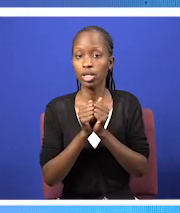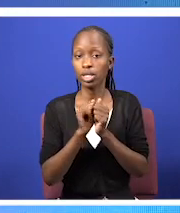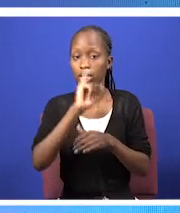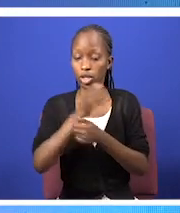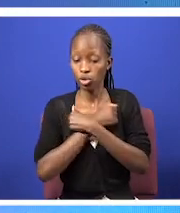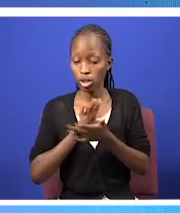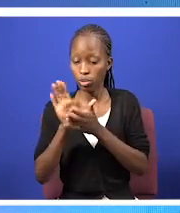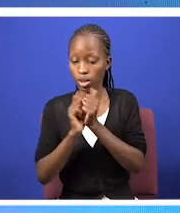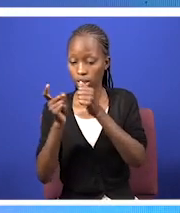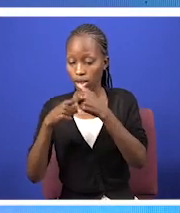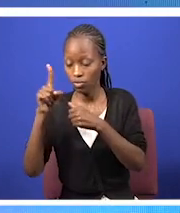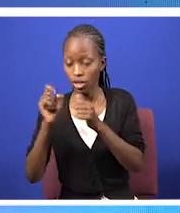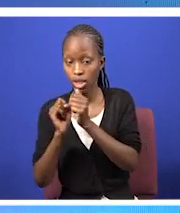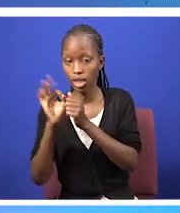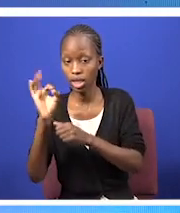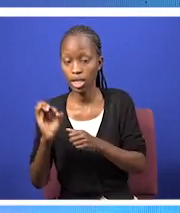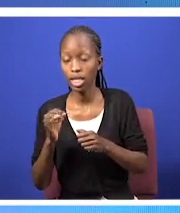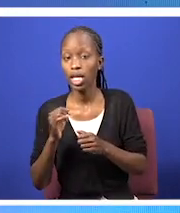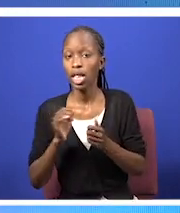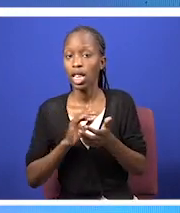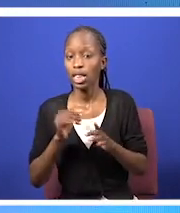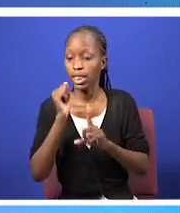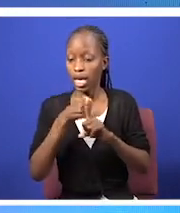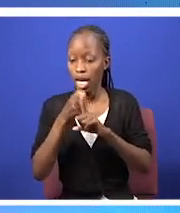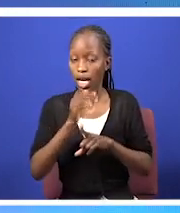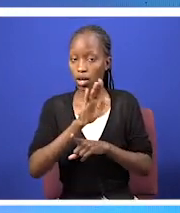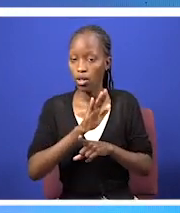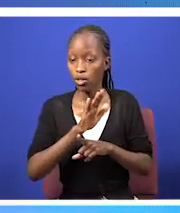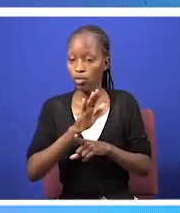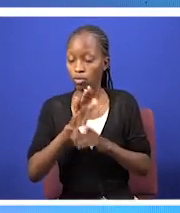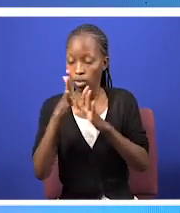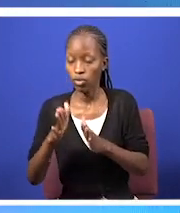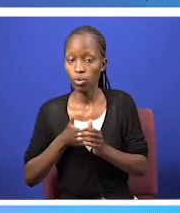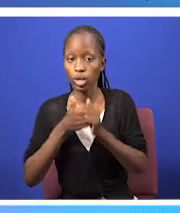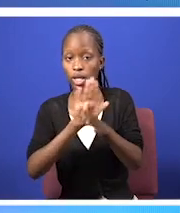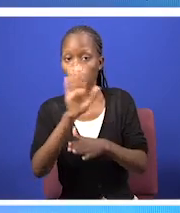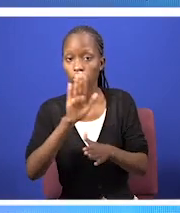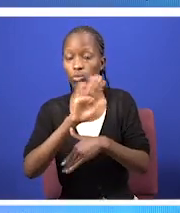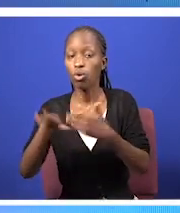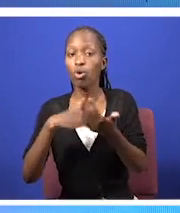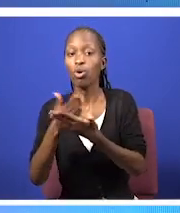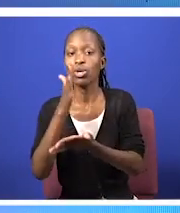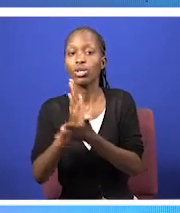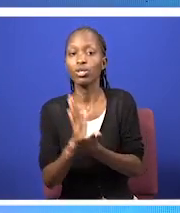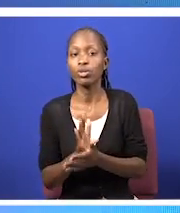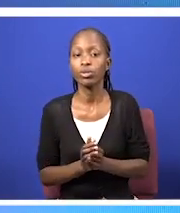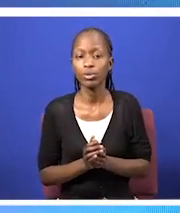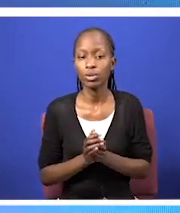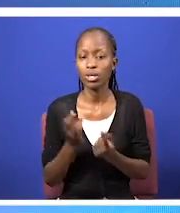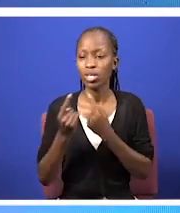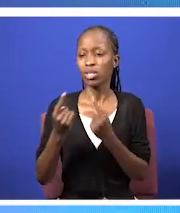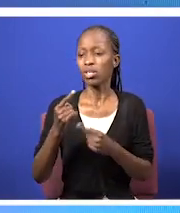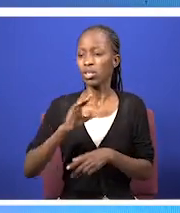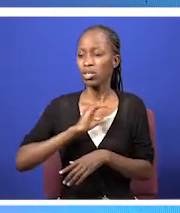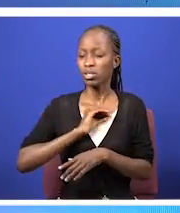verse 13, he will guide you. The advocate will guide you into all the truth. He will